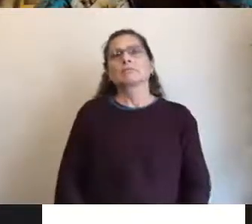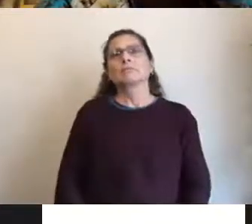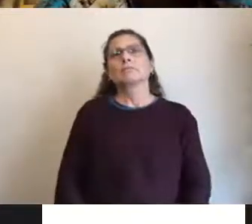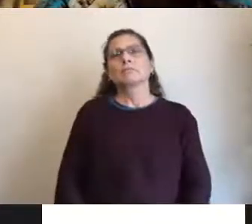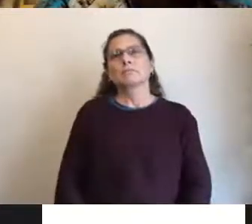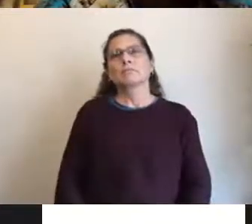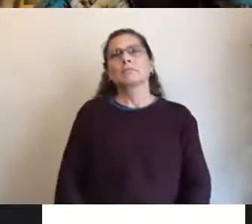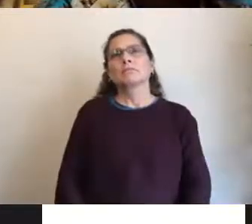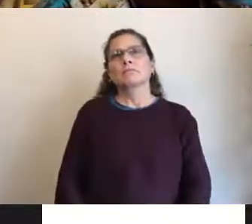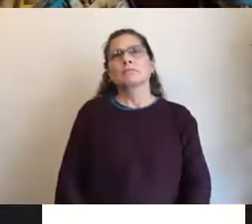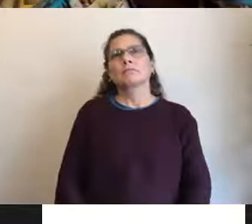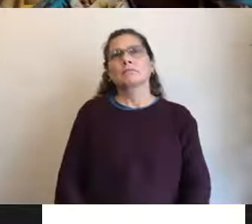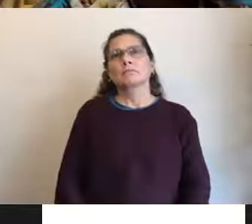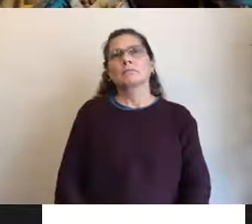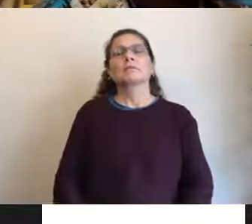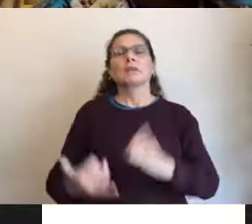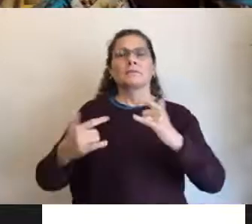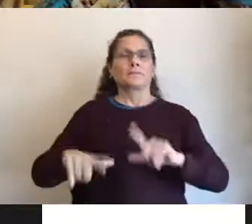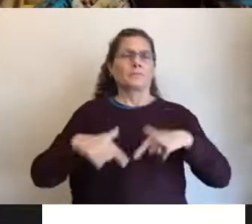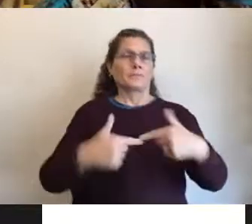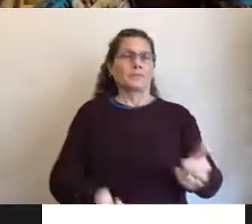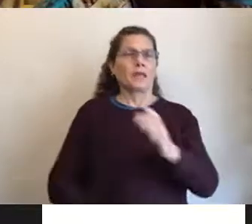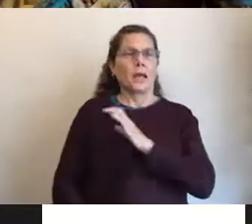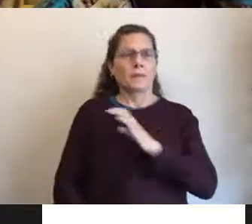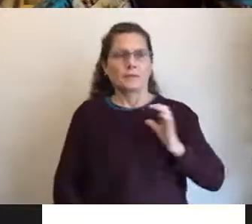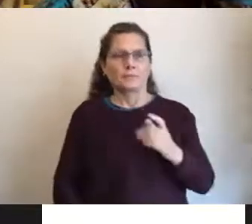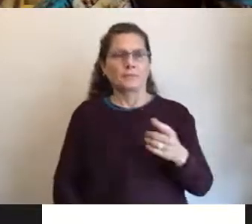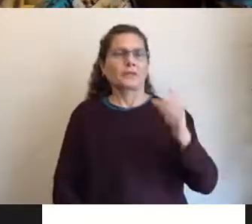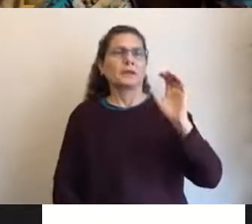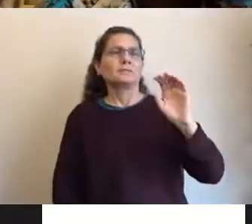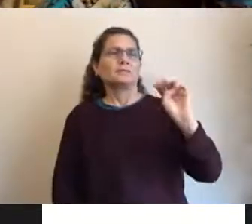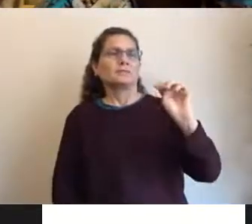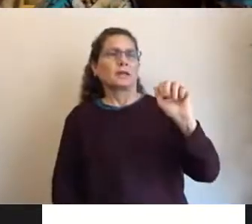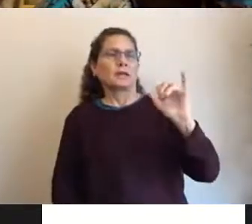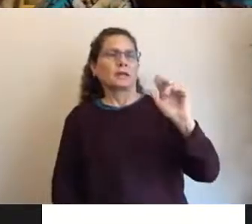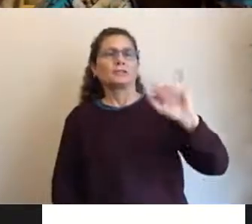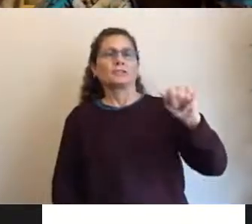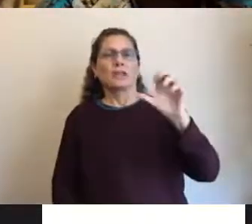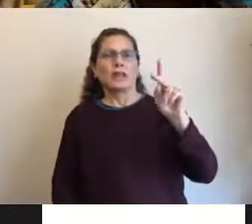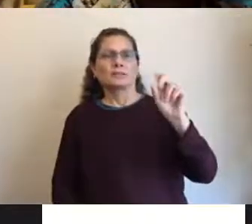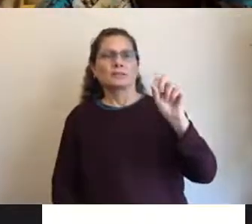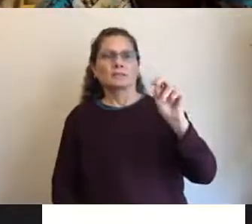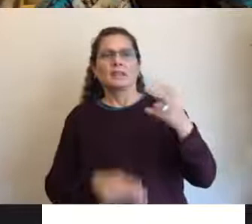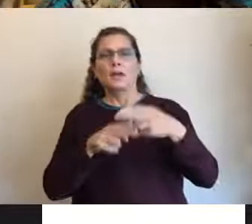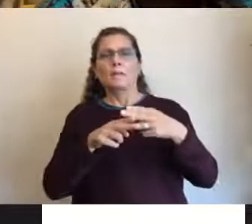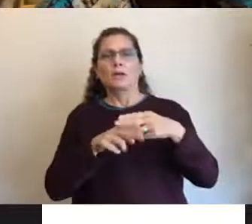Thank you, Dr. Weston. So I'm going to talk a little bit today about our testing at our